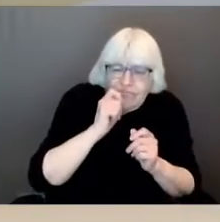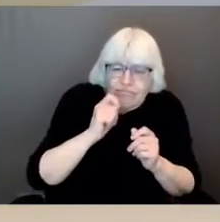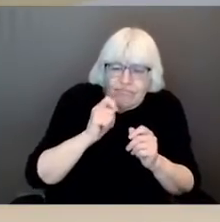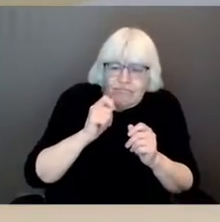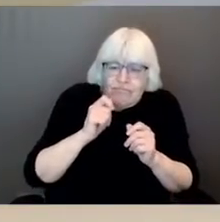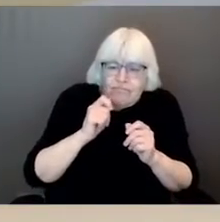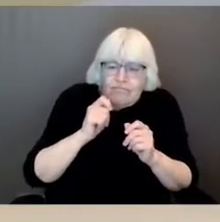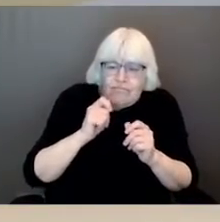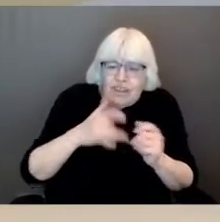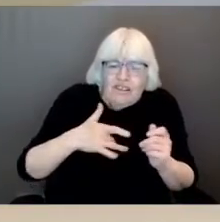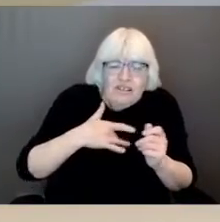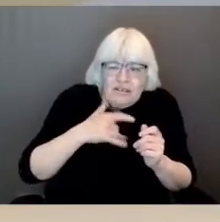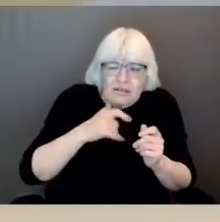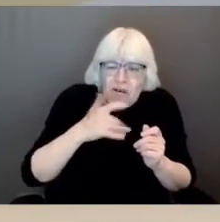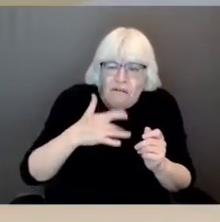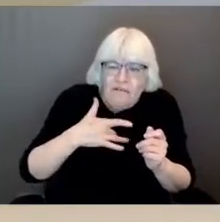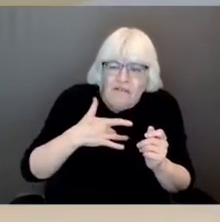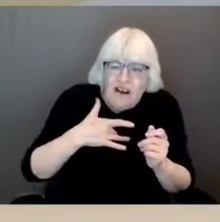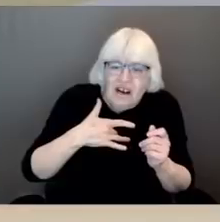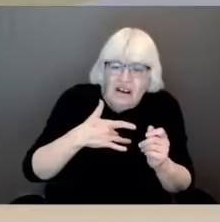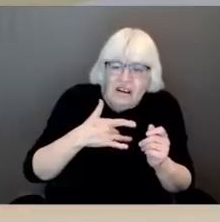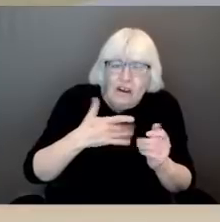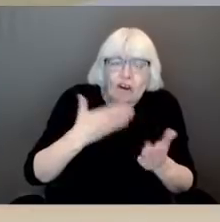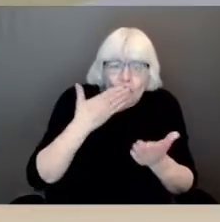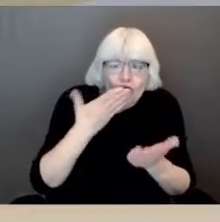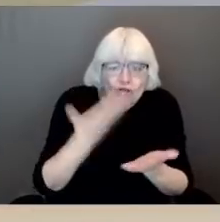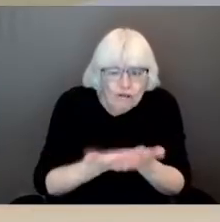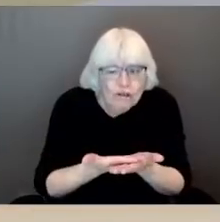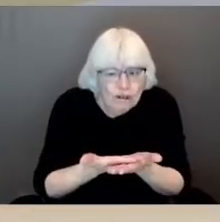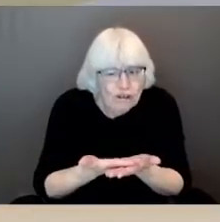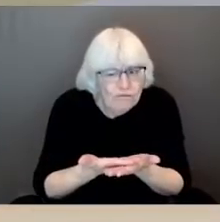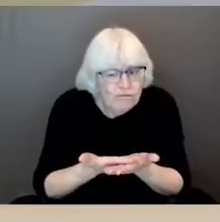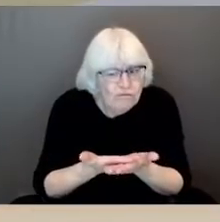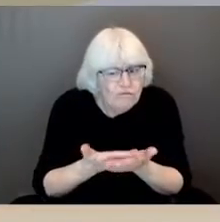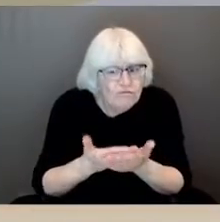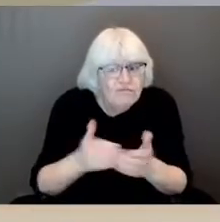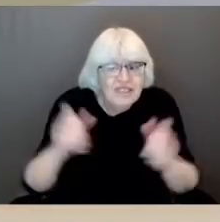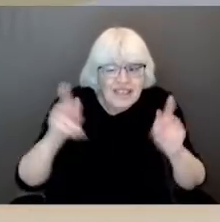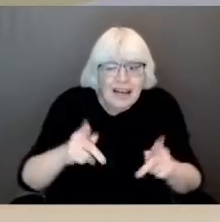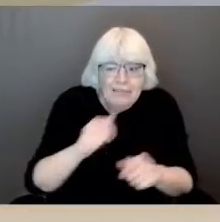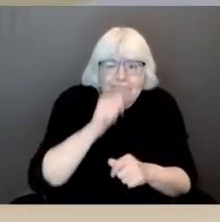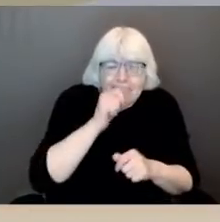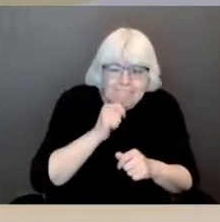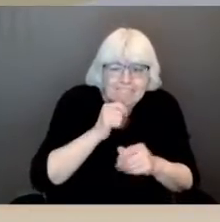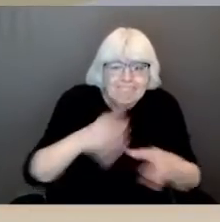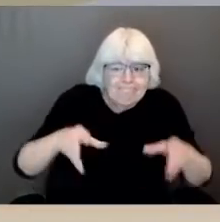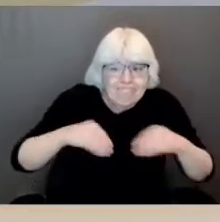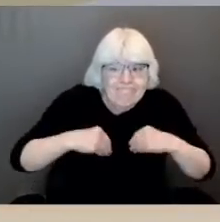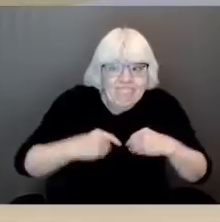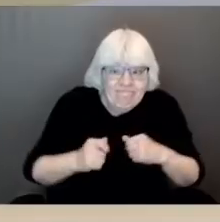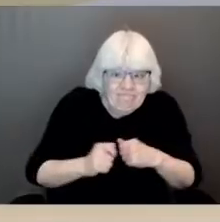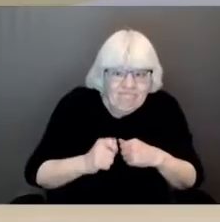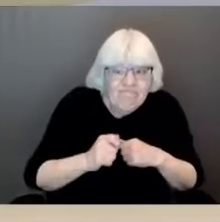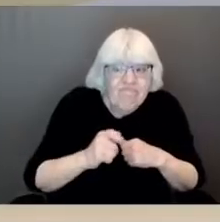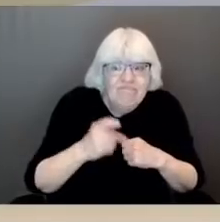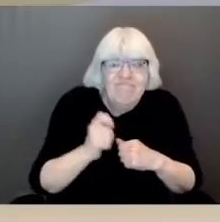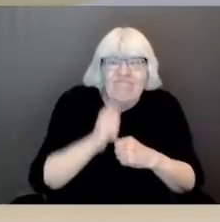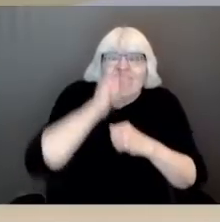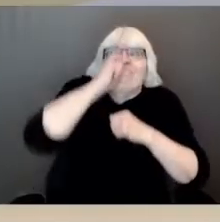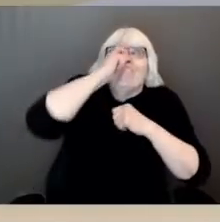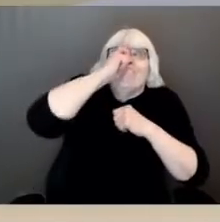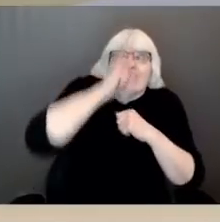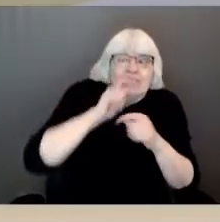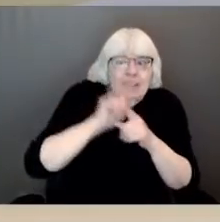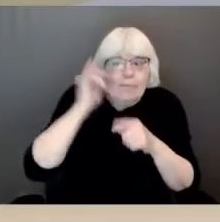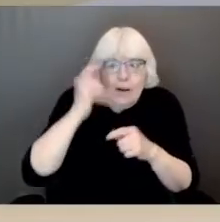certainly they're very well tolerated because they're not the PCR tests that are deeper. So we're